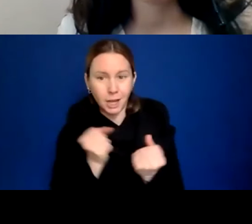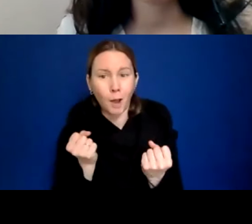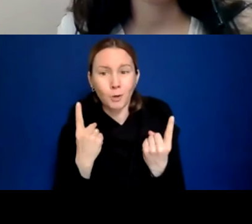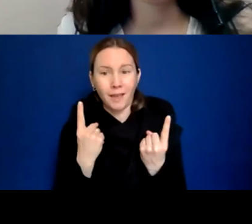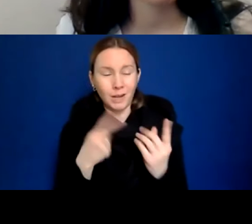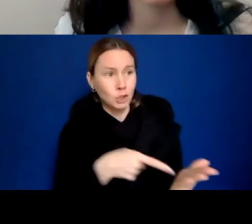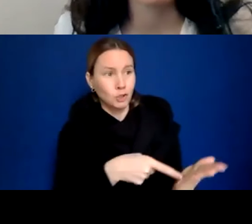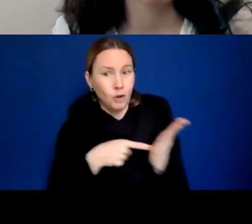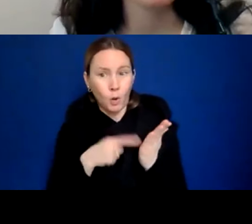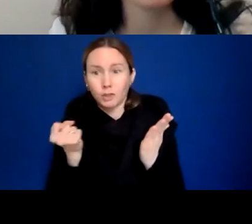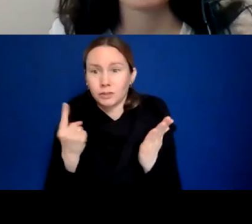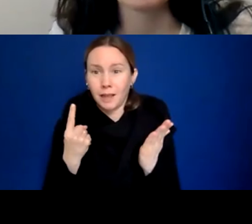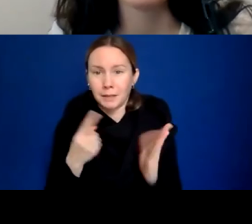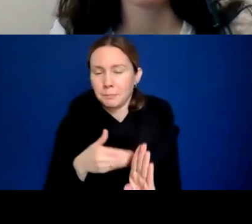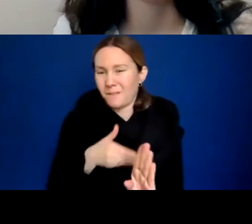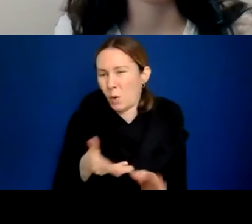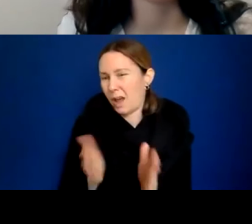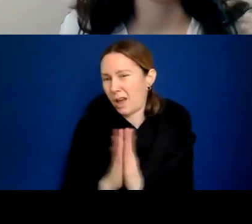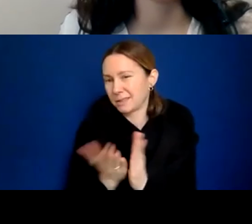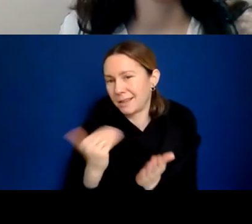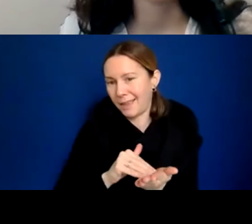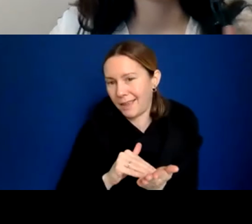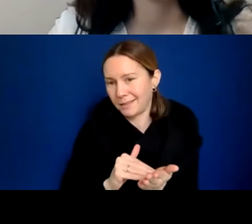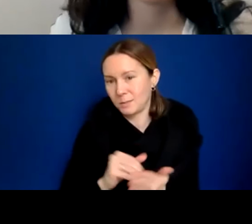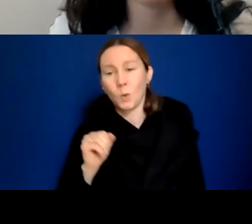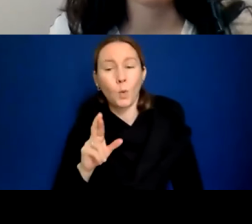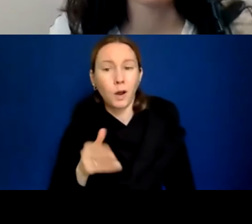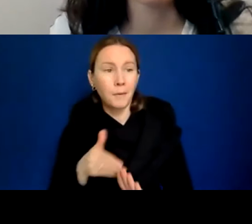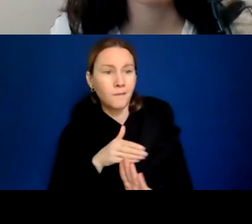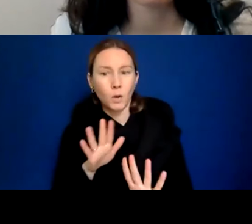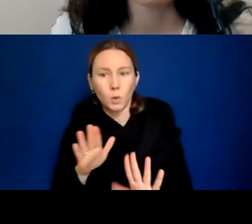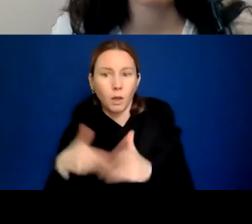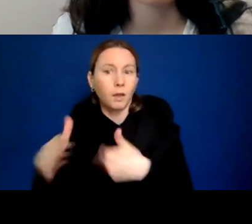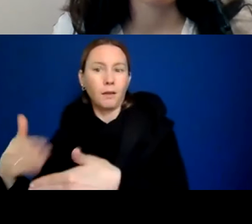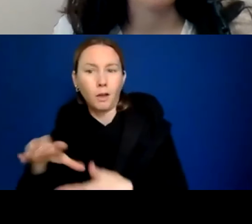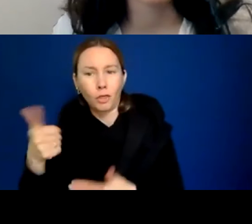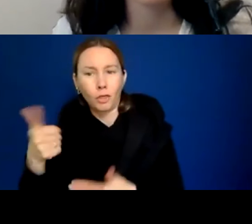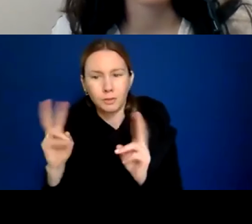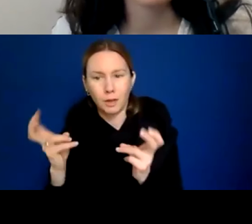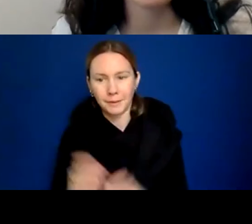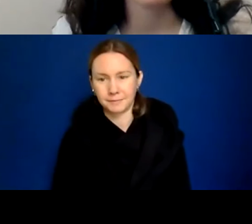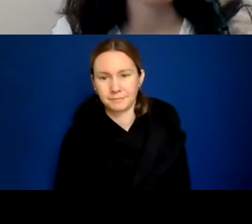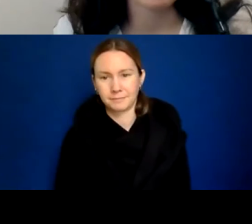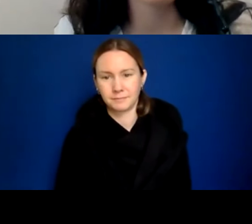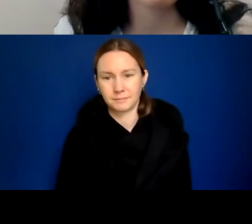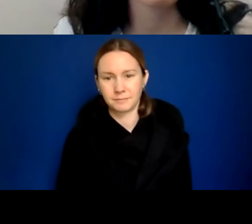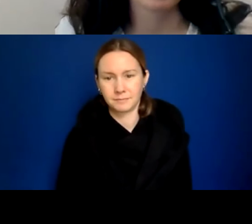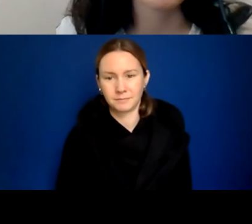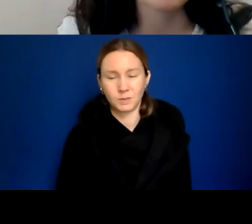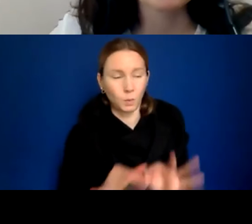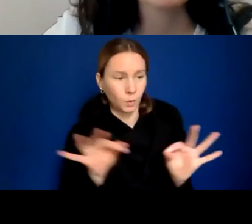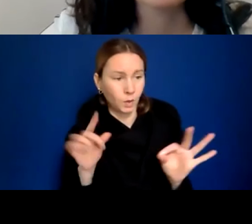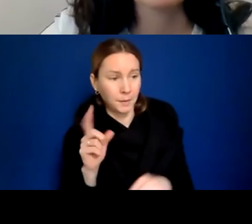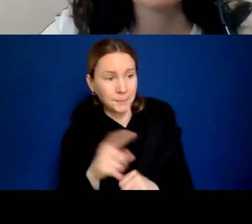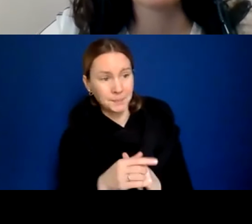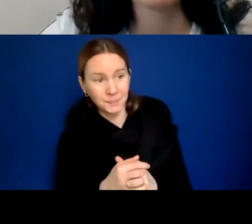before maybe saying that question again or before moving on to something new. Pause after you've said it so they have time to